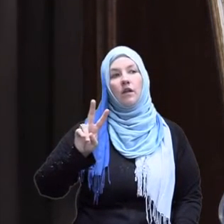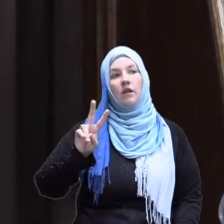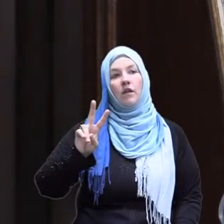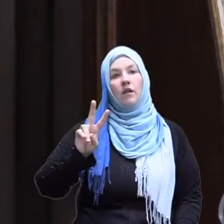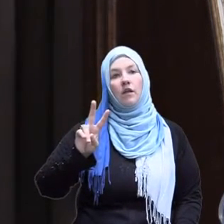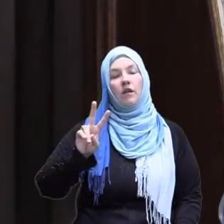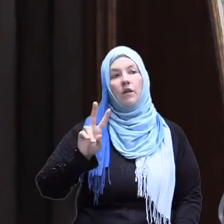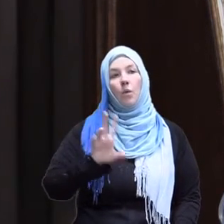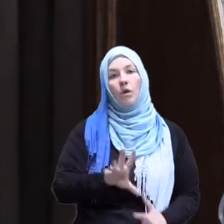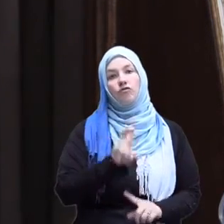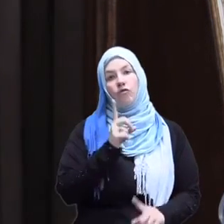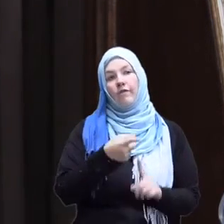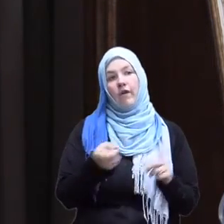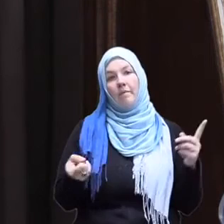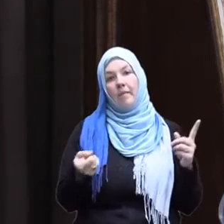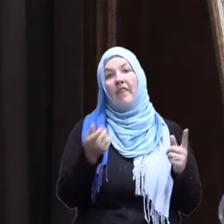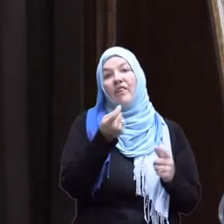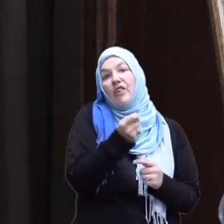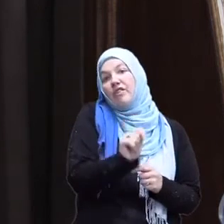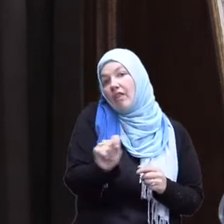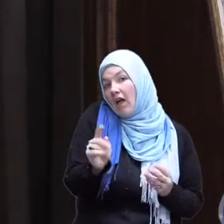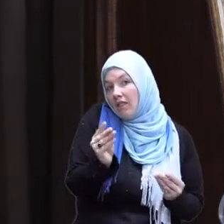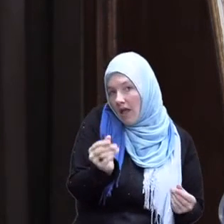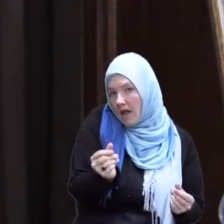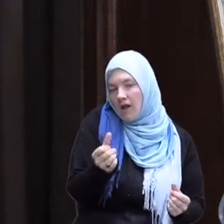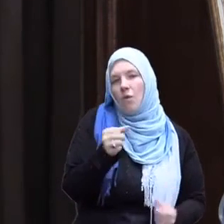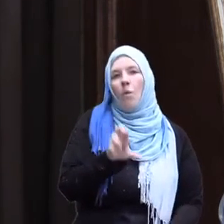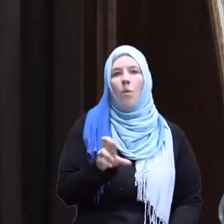land or land?